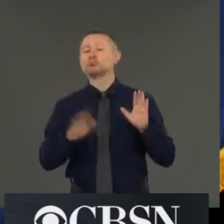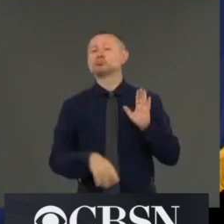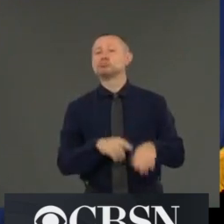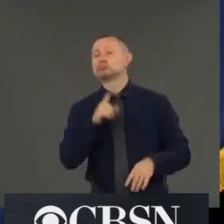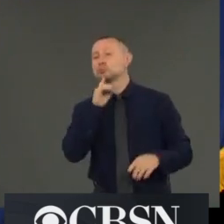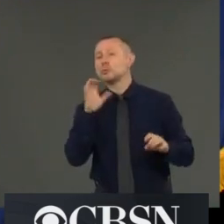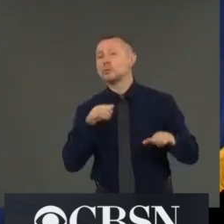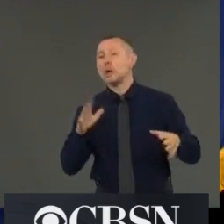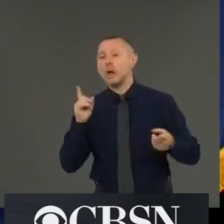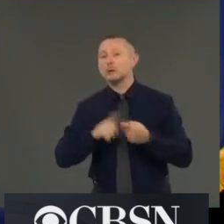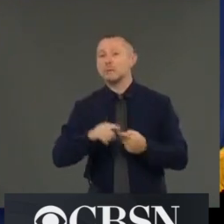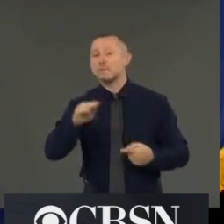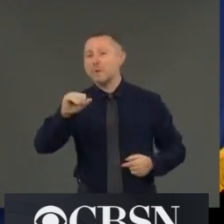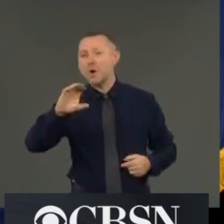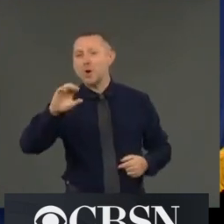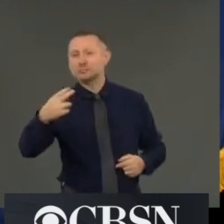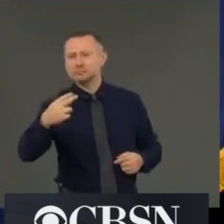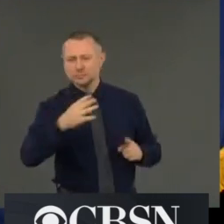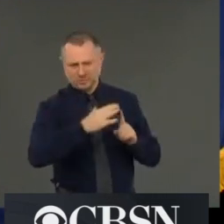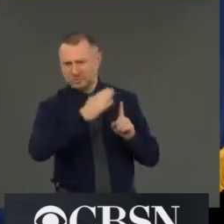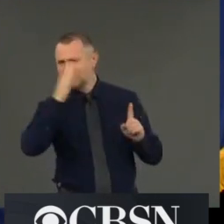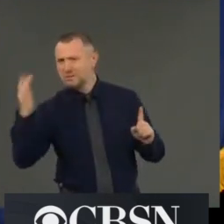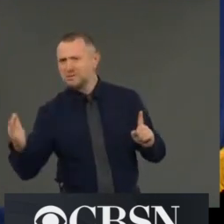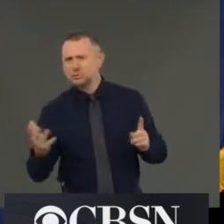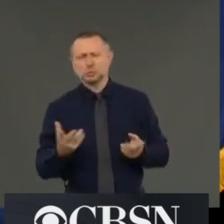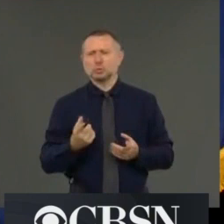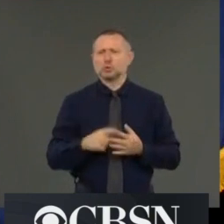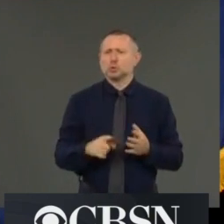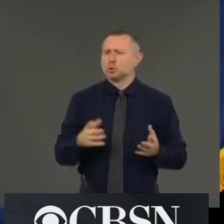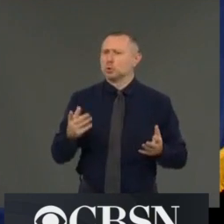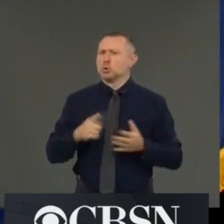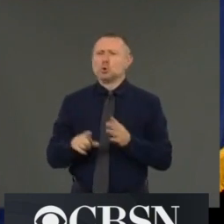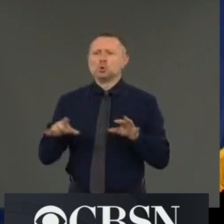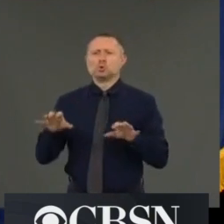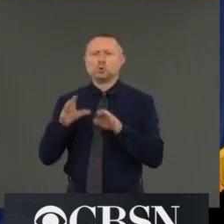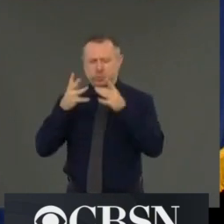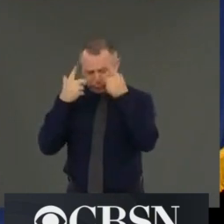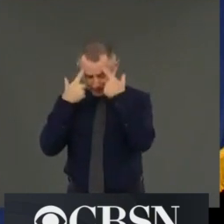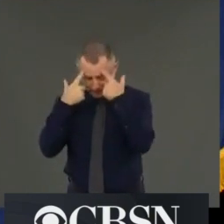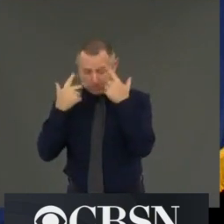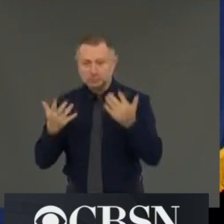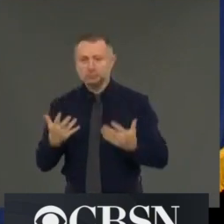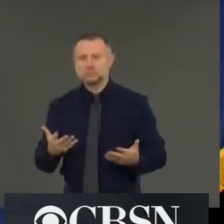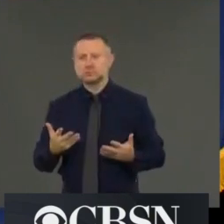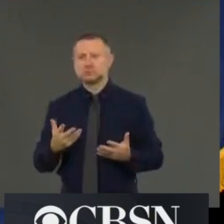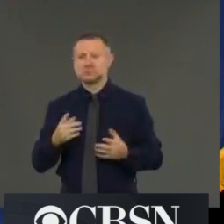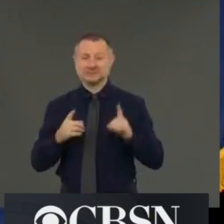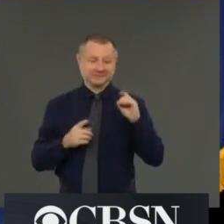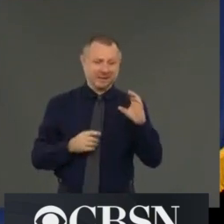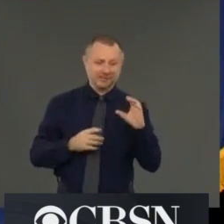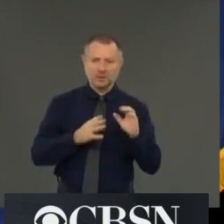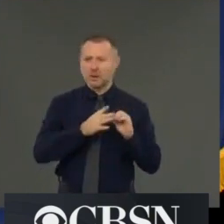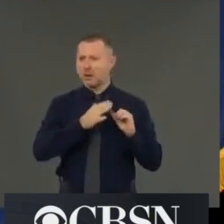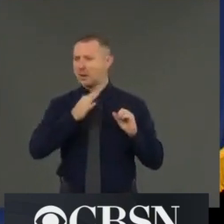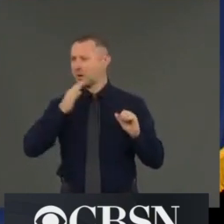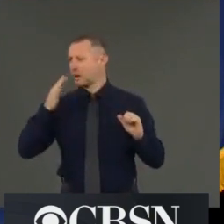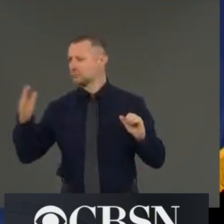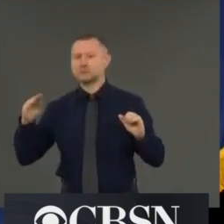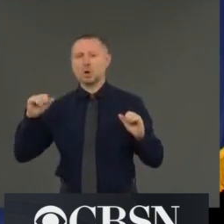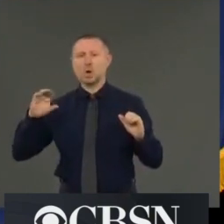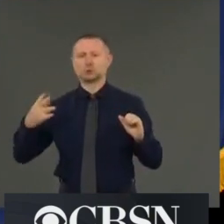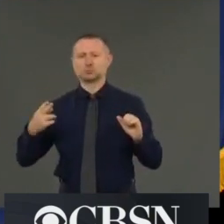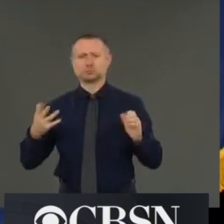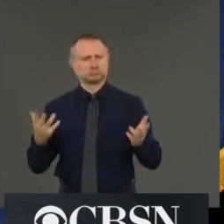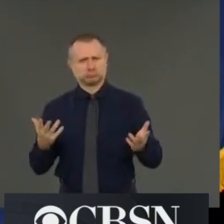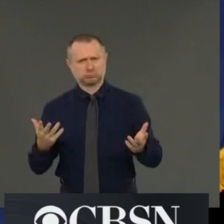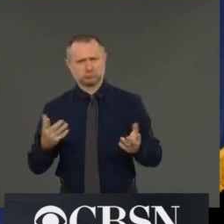March. What did you think was going to happen between December and March? You think the